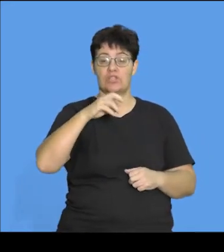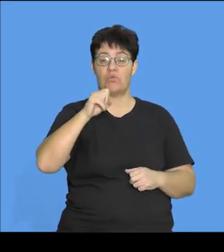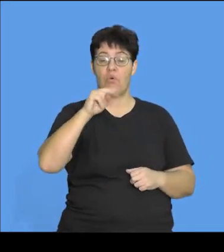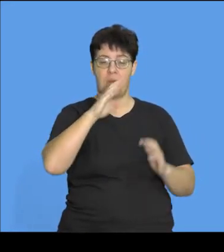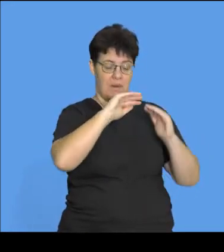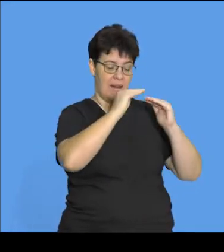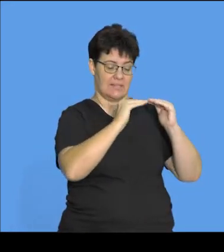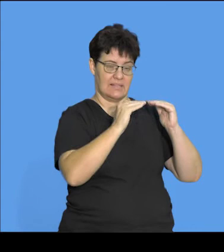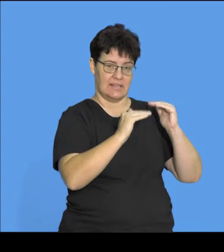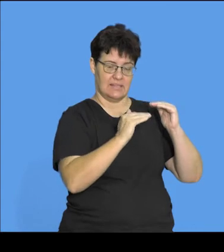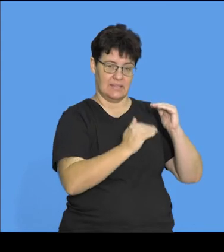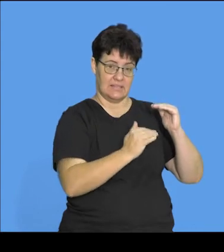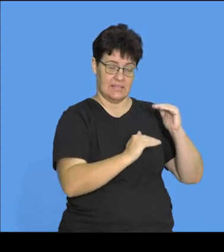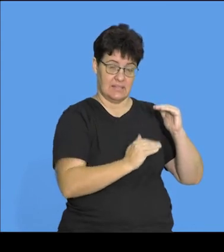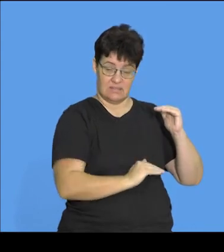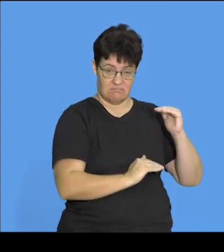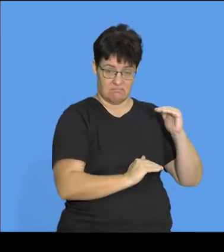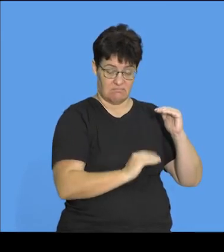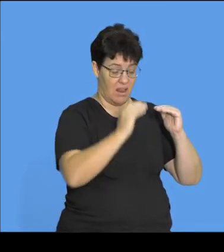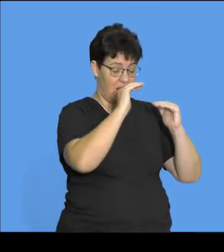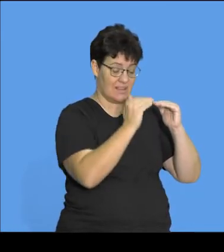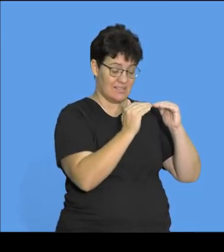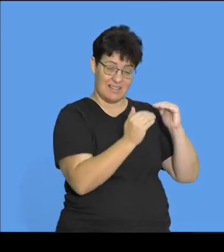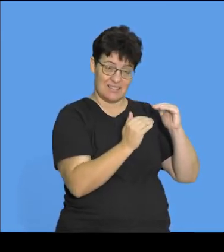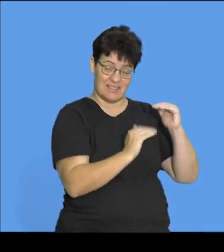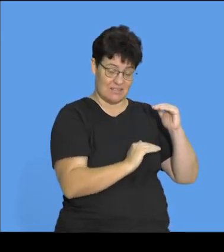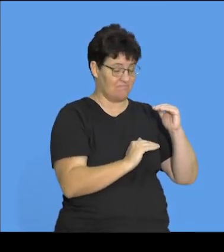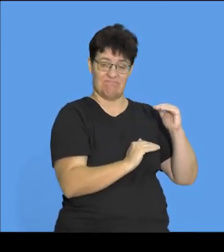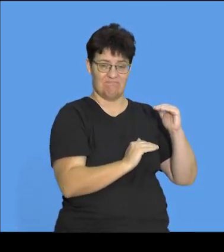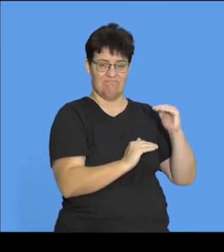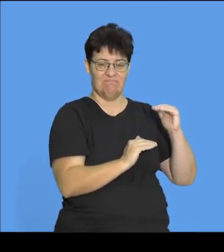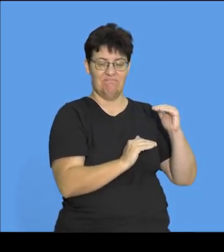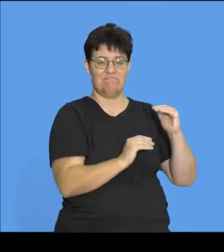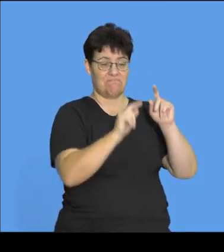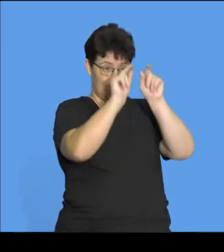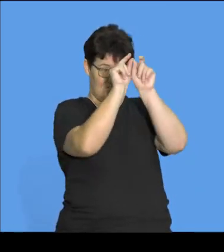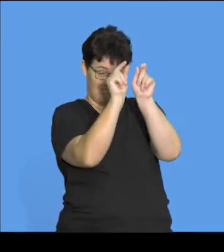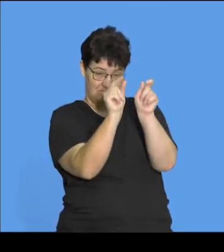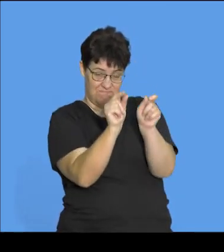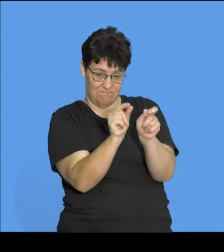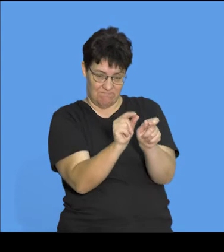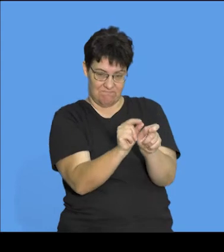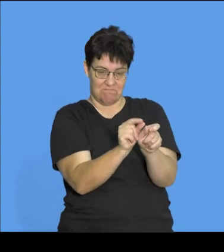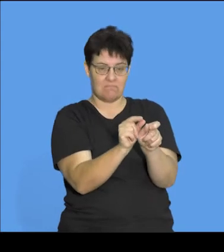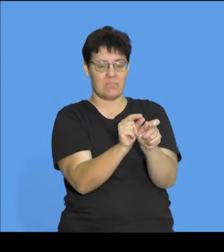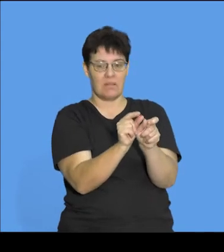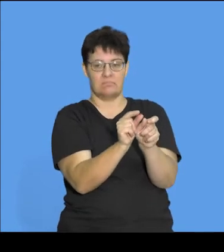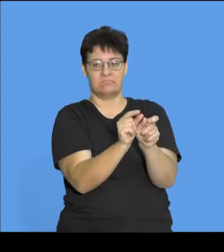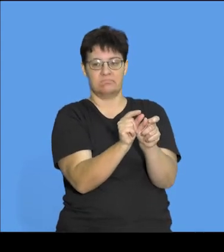decreases. And when the levels of progesterone decrease, you find that the lining of the vascular membrane in the